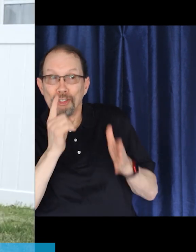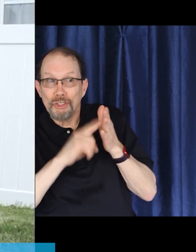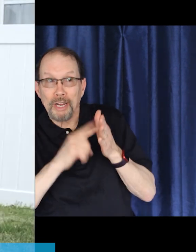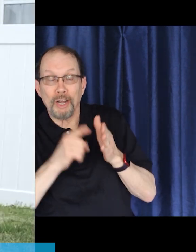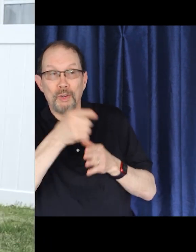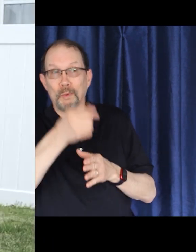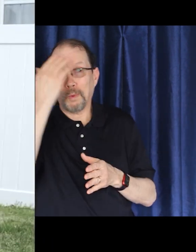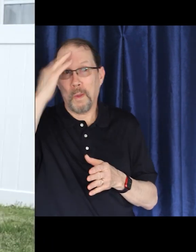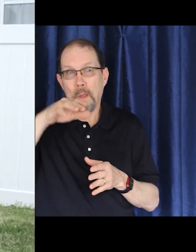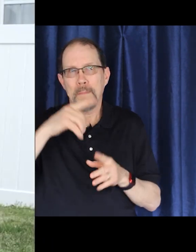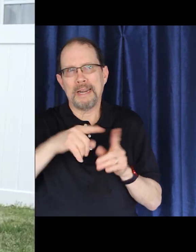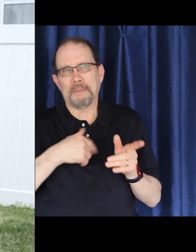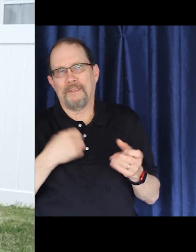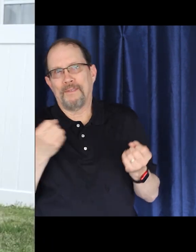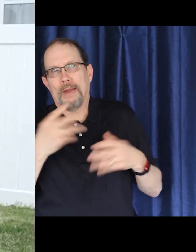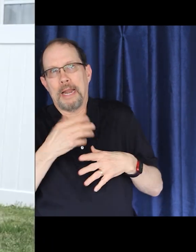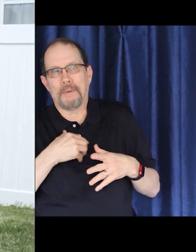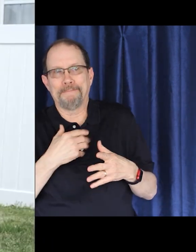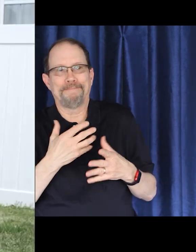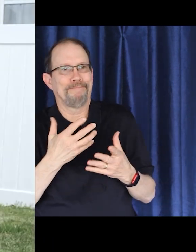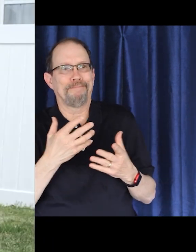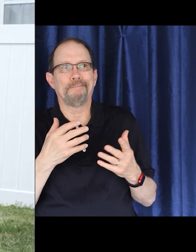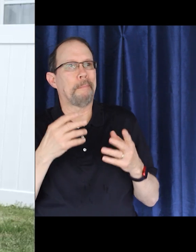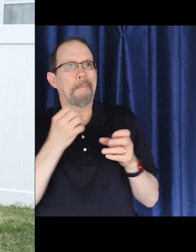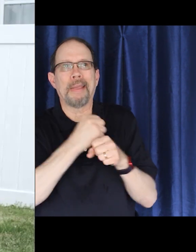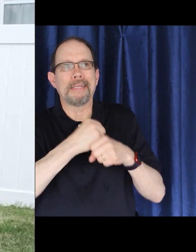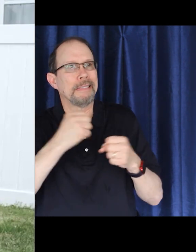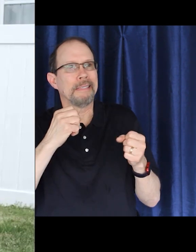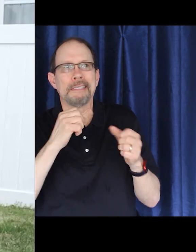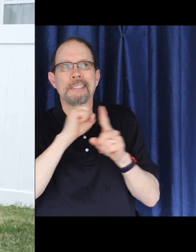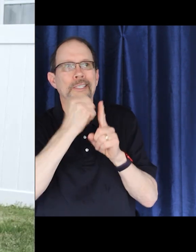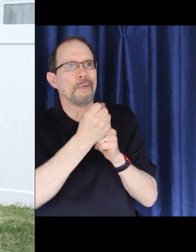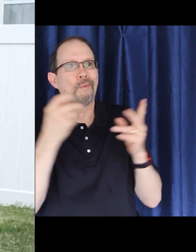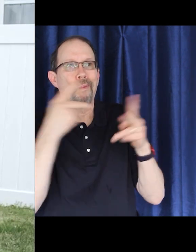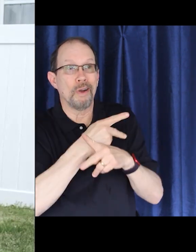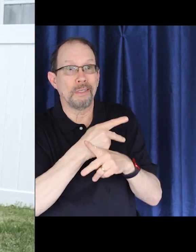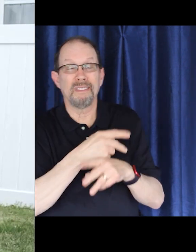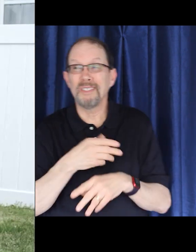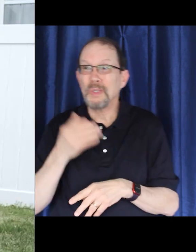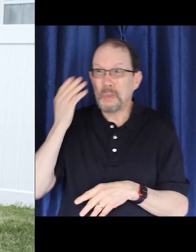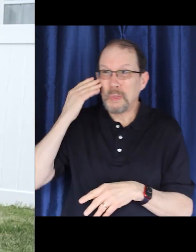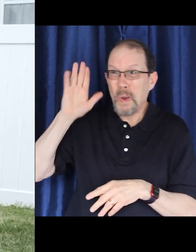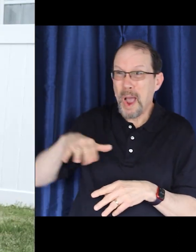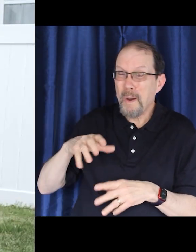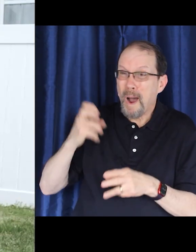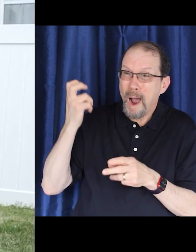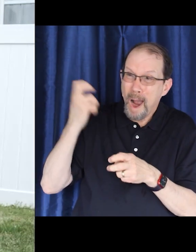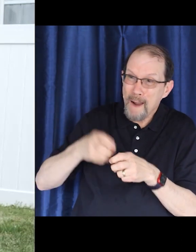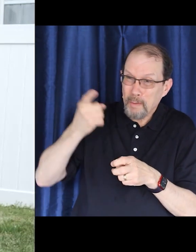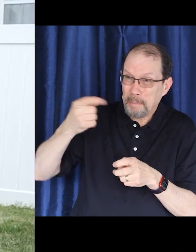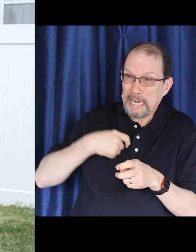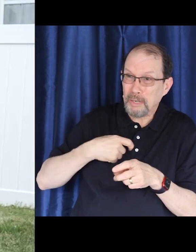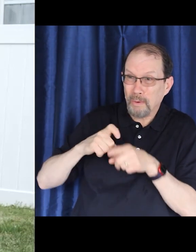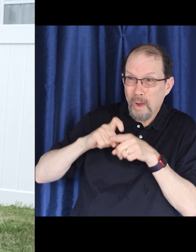you reached out I would've given in and checked on you But I was afraid that that would've only made things worse You could never make things